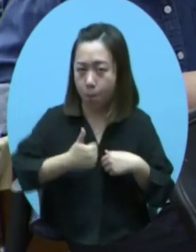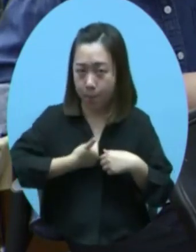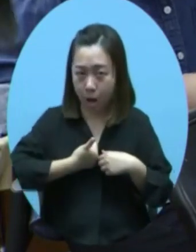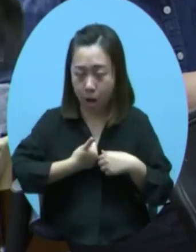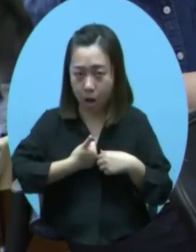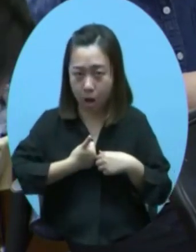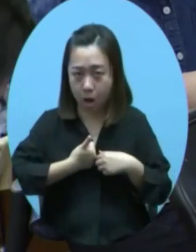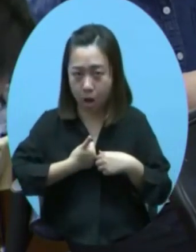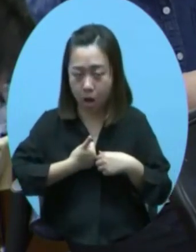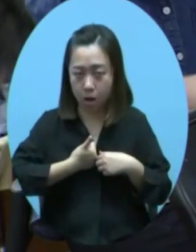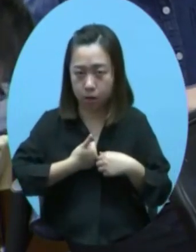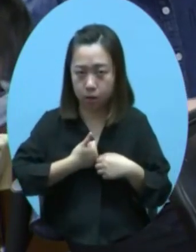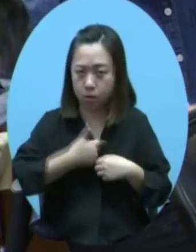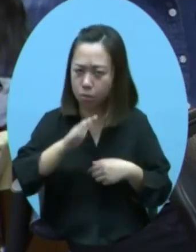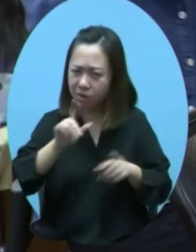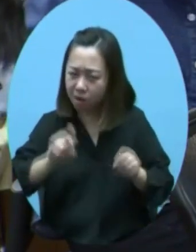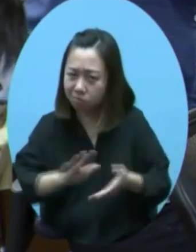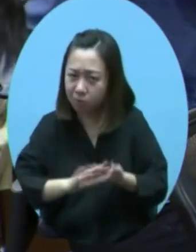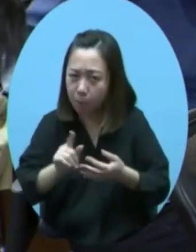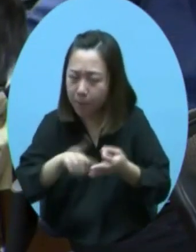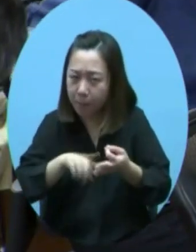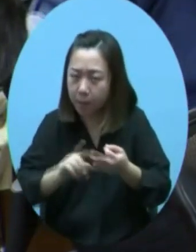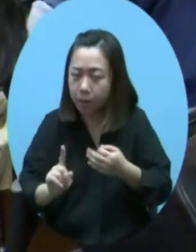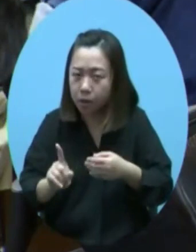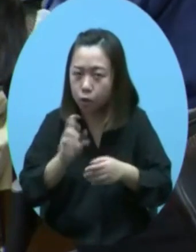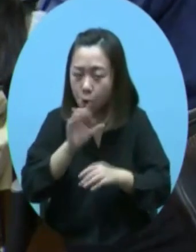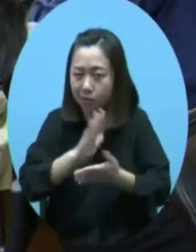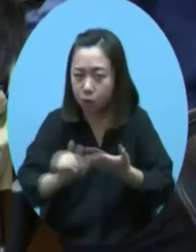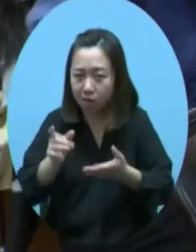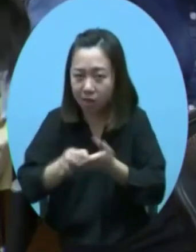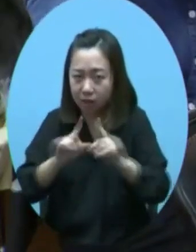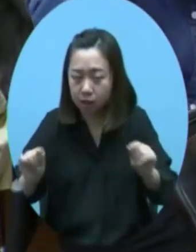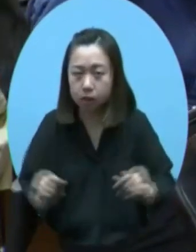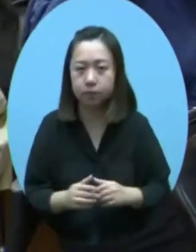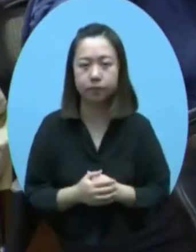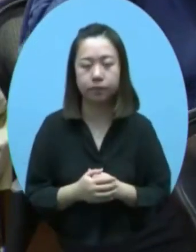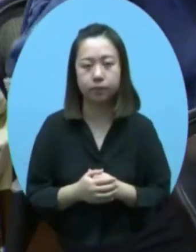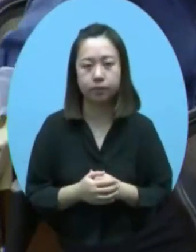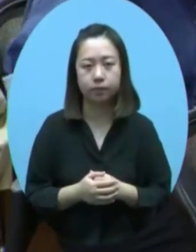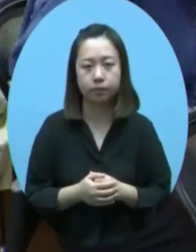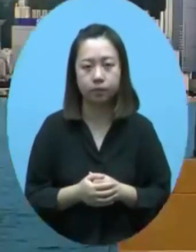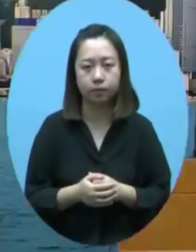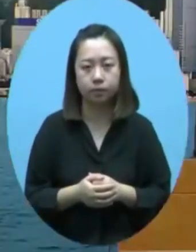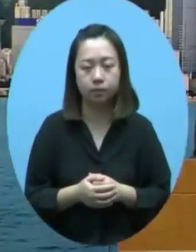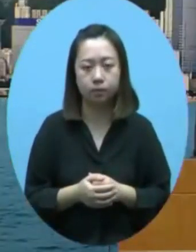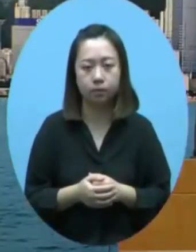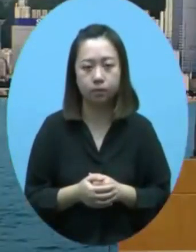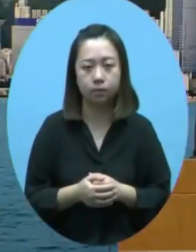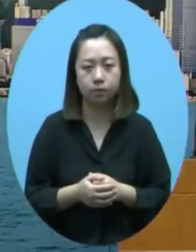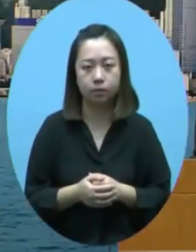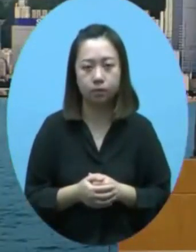the owner of the education center. Can you give us the name and the address of the tutorials at education